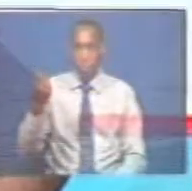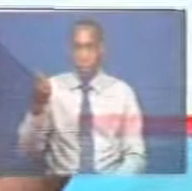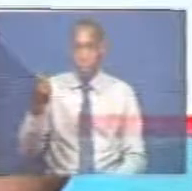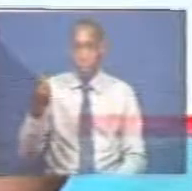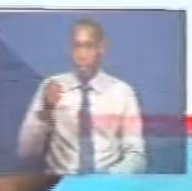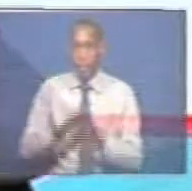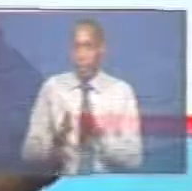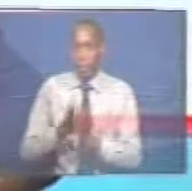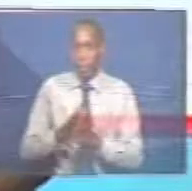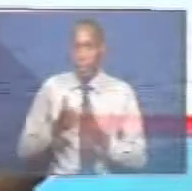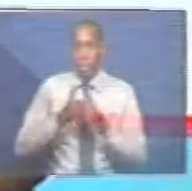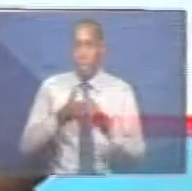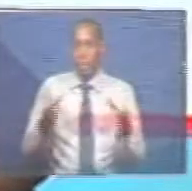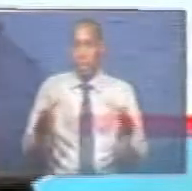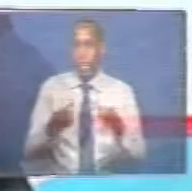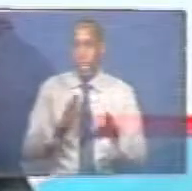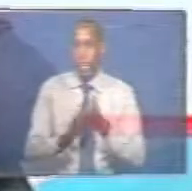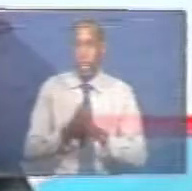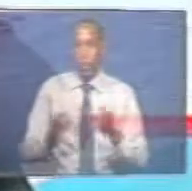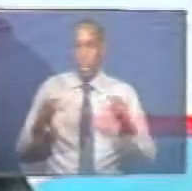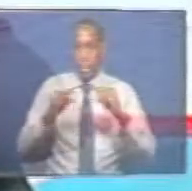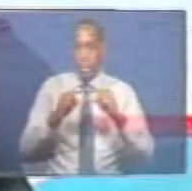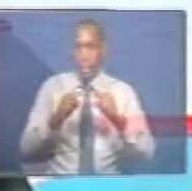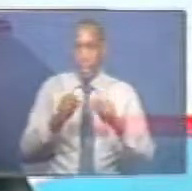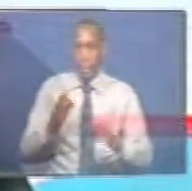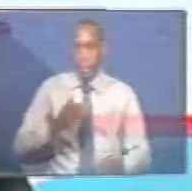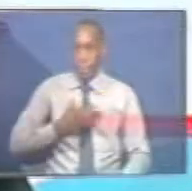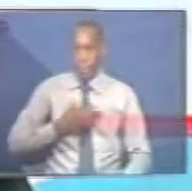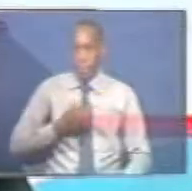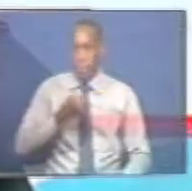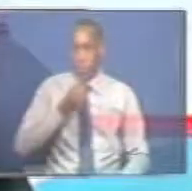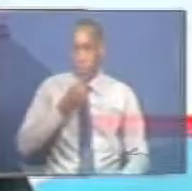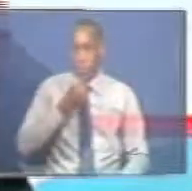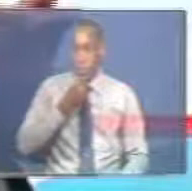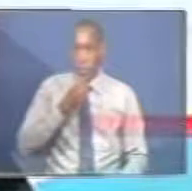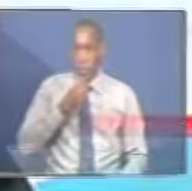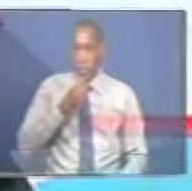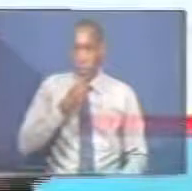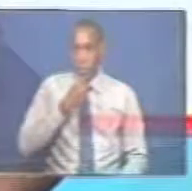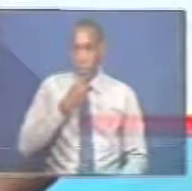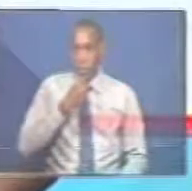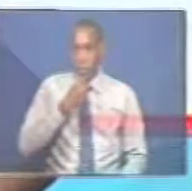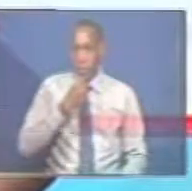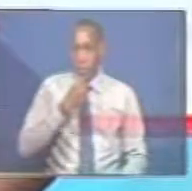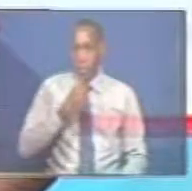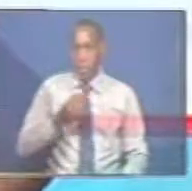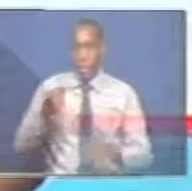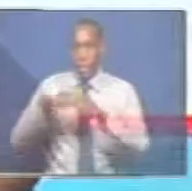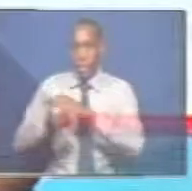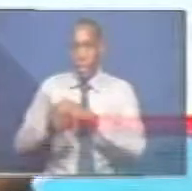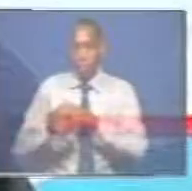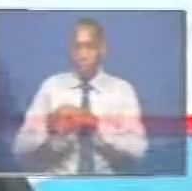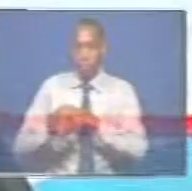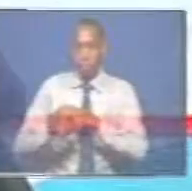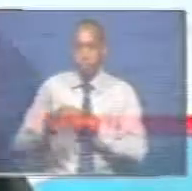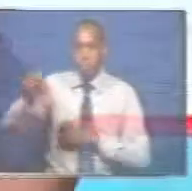clubs? Do we have a card whereby if I'm a Gor Mahia, I go to Nakuma or to Tusky or Lady Supermarket, mm-hmm. I can use that